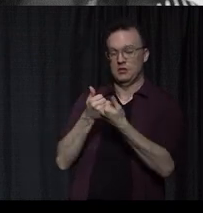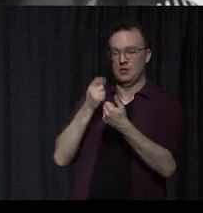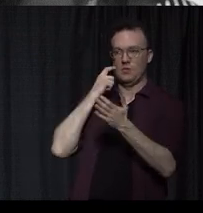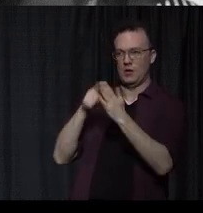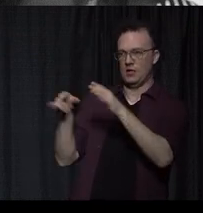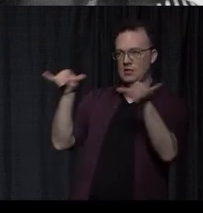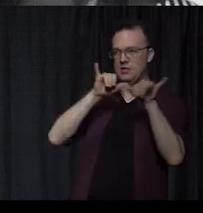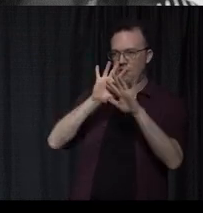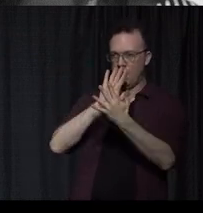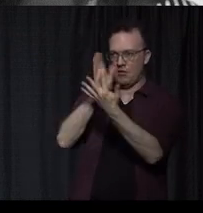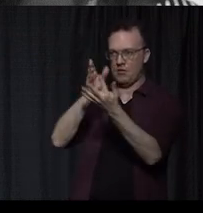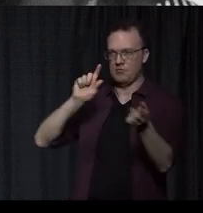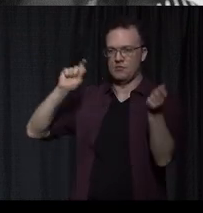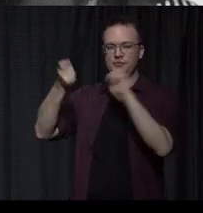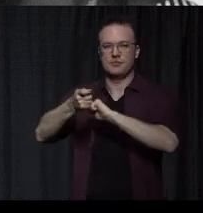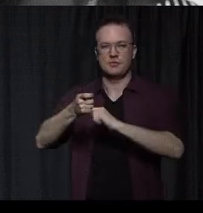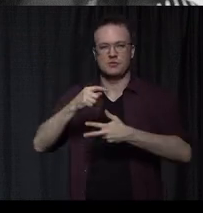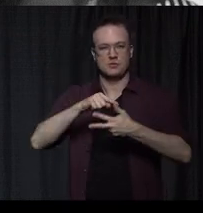status quo.